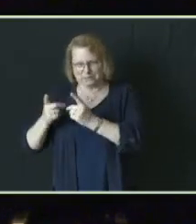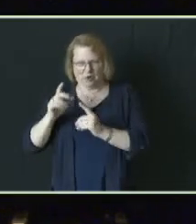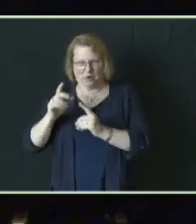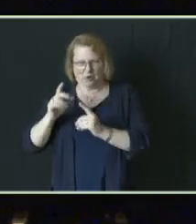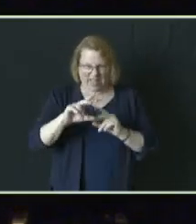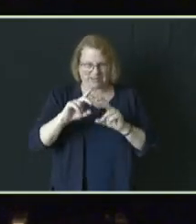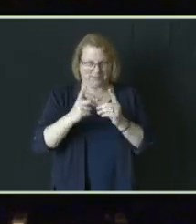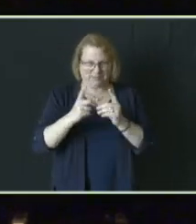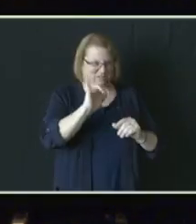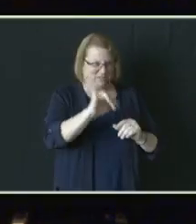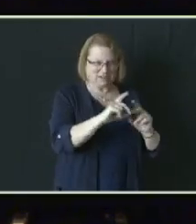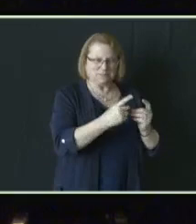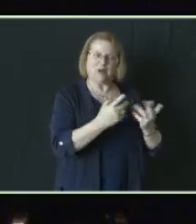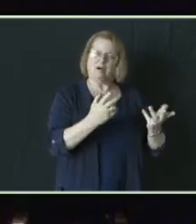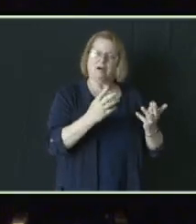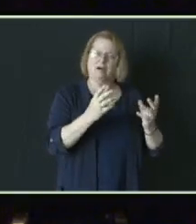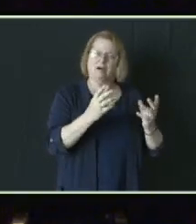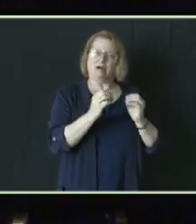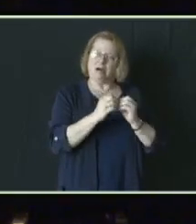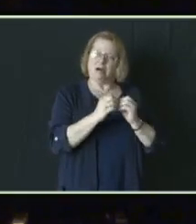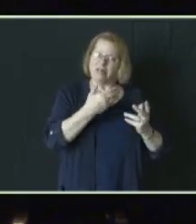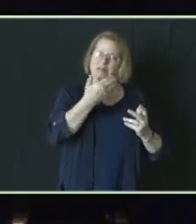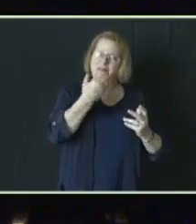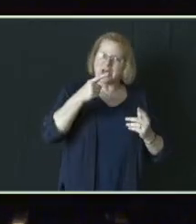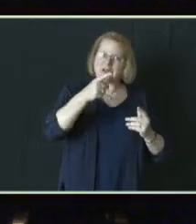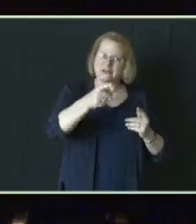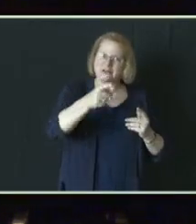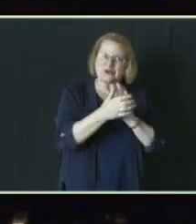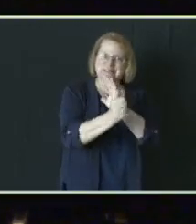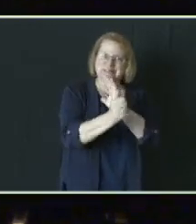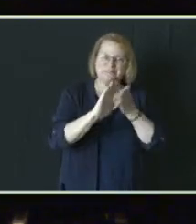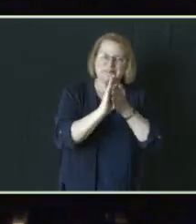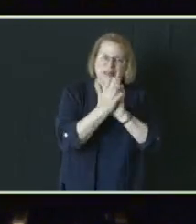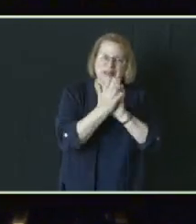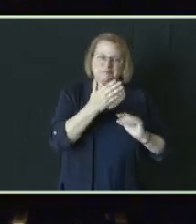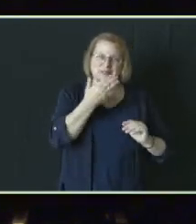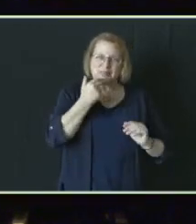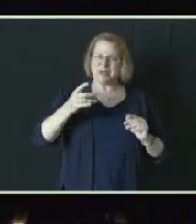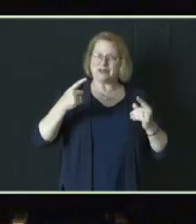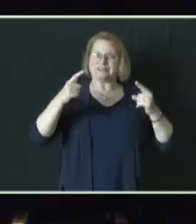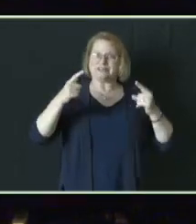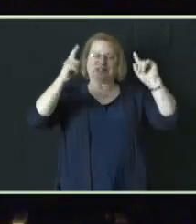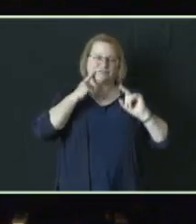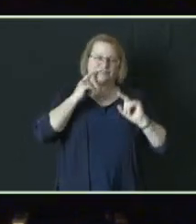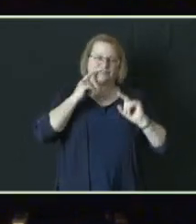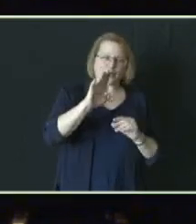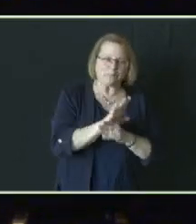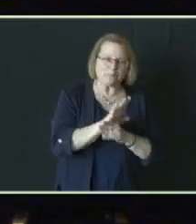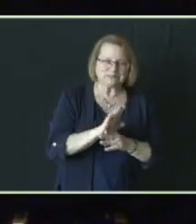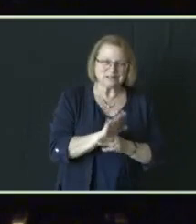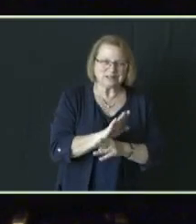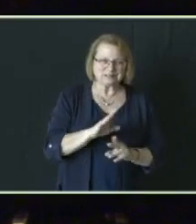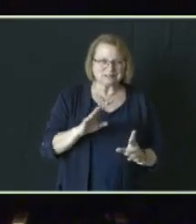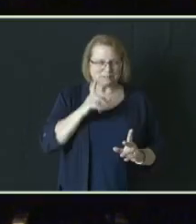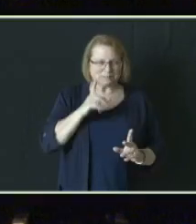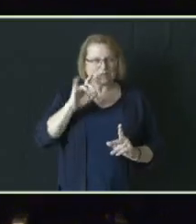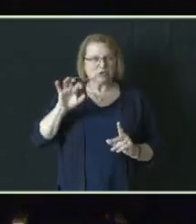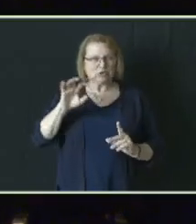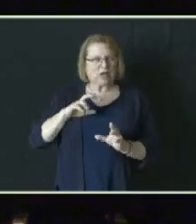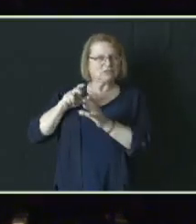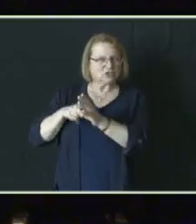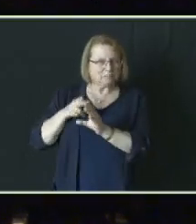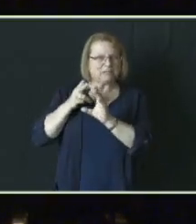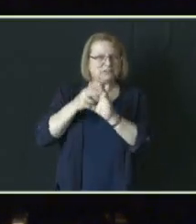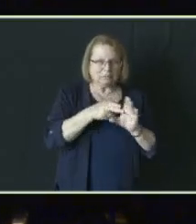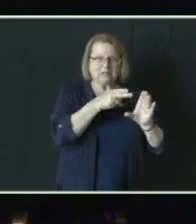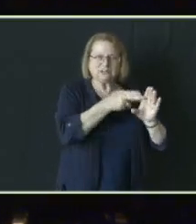more collaborative the culture becomes and the more successful the enterprise. Importantly, if any of you